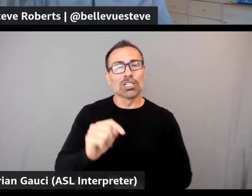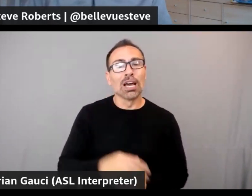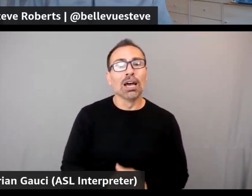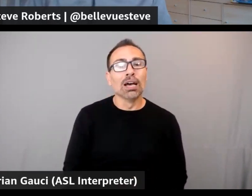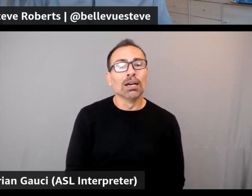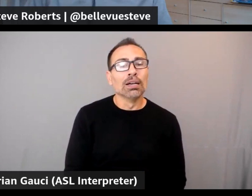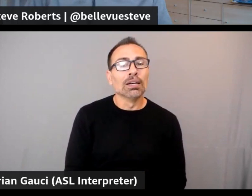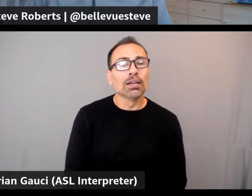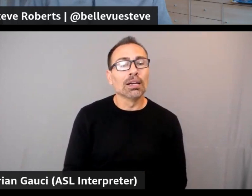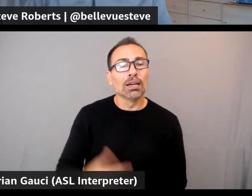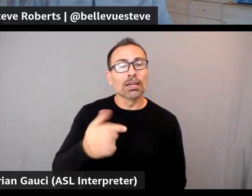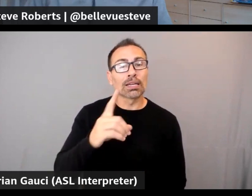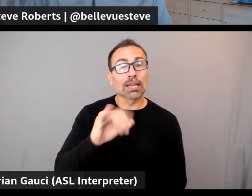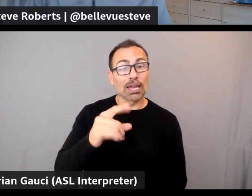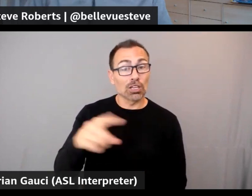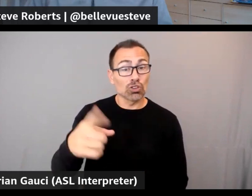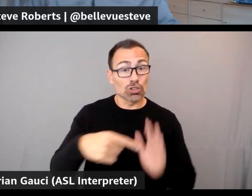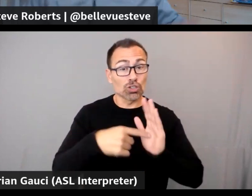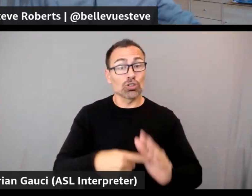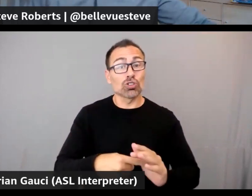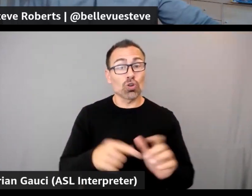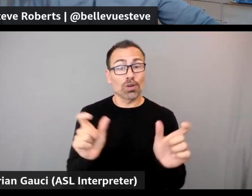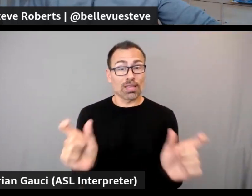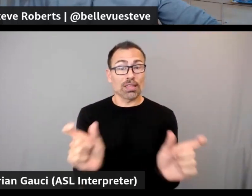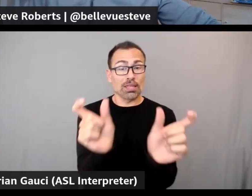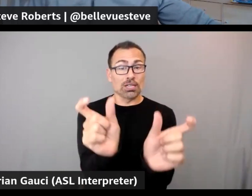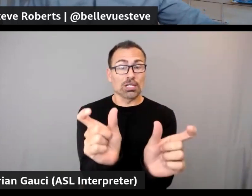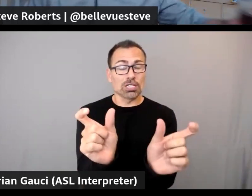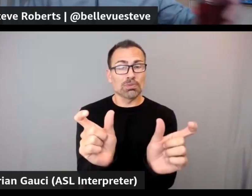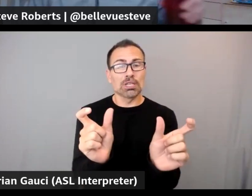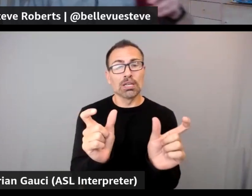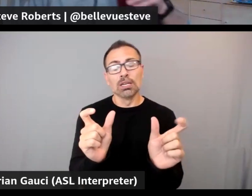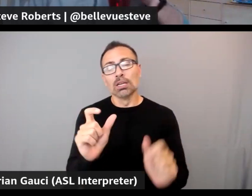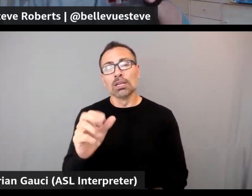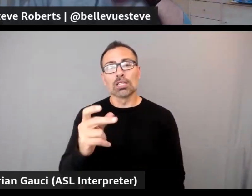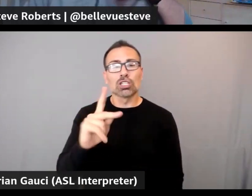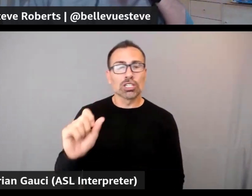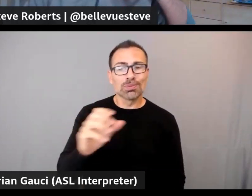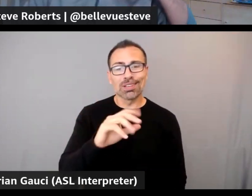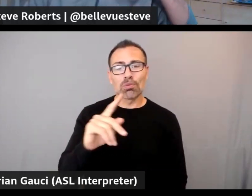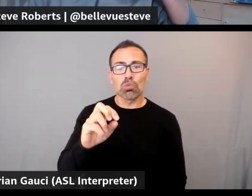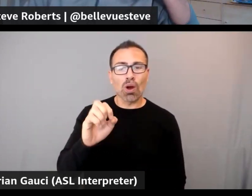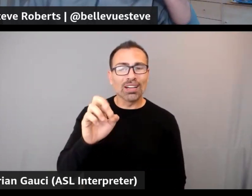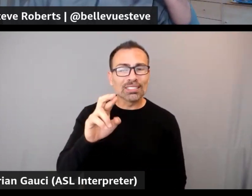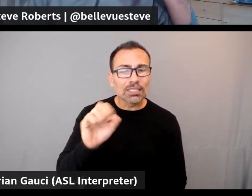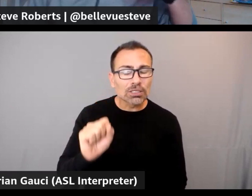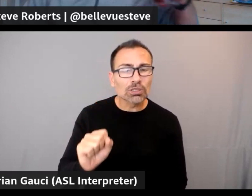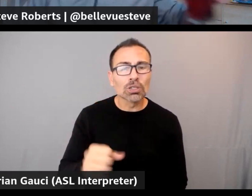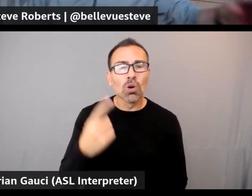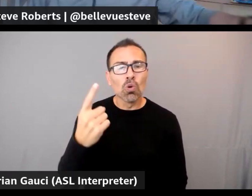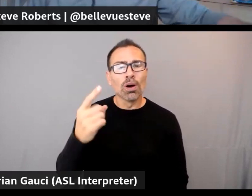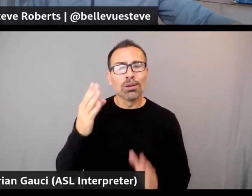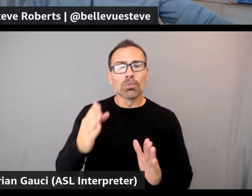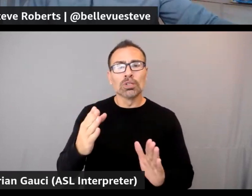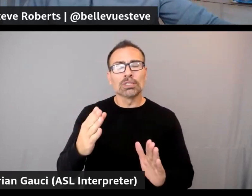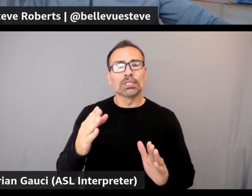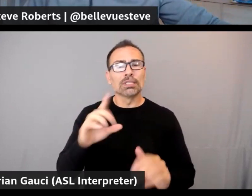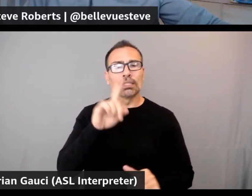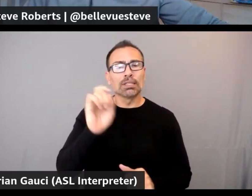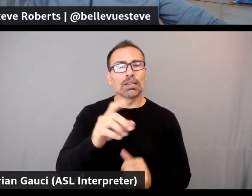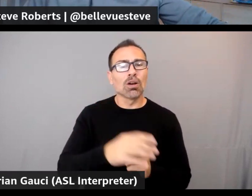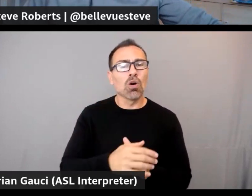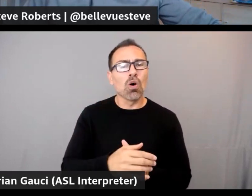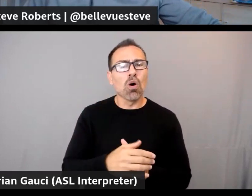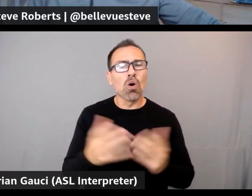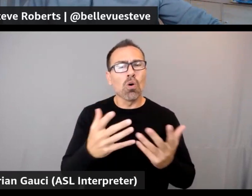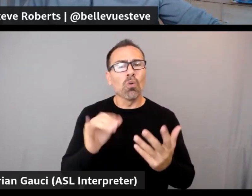the processors and the chips and everything, and one person asked, I'm getting distracted by this other one. They said, what if all 4 people